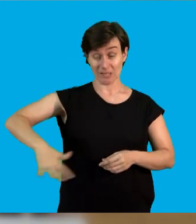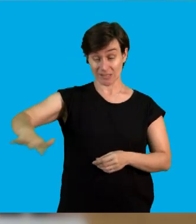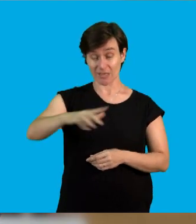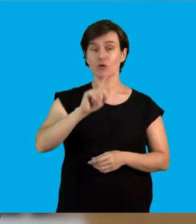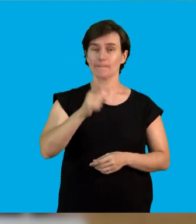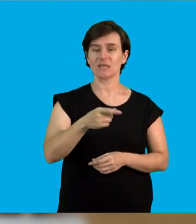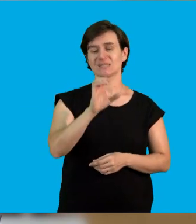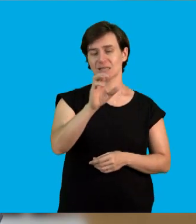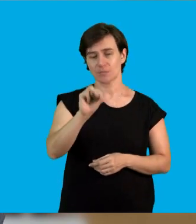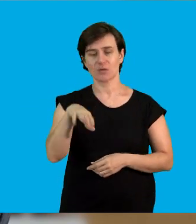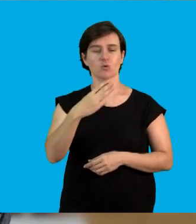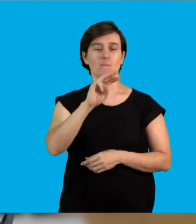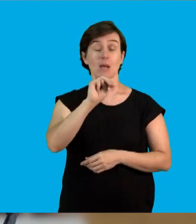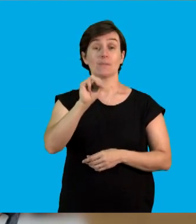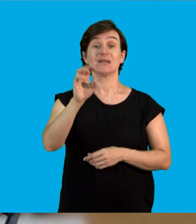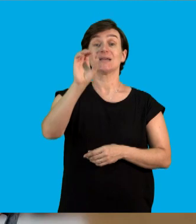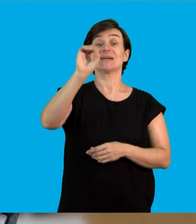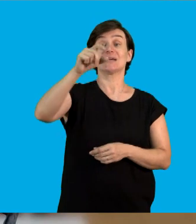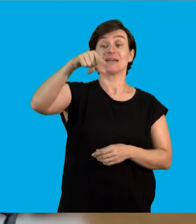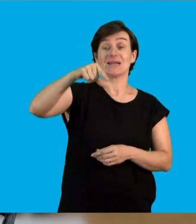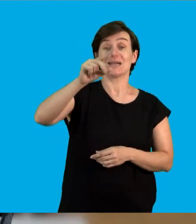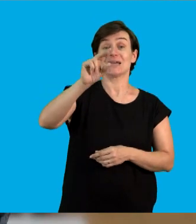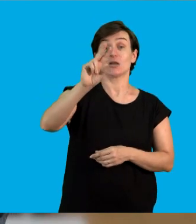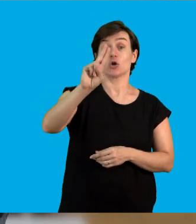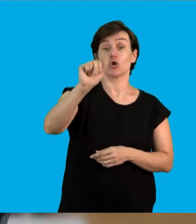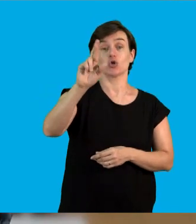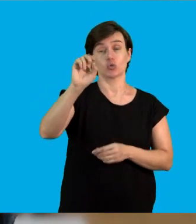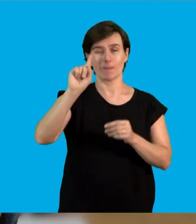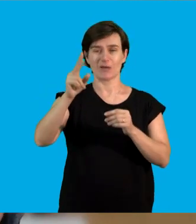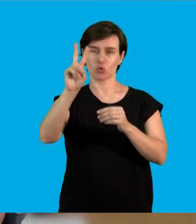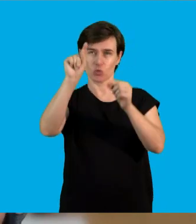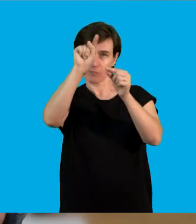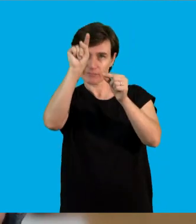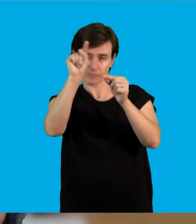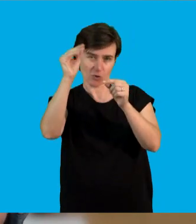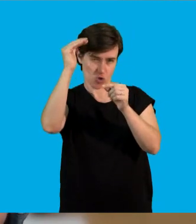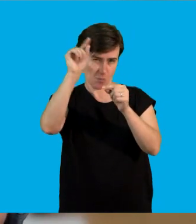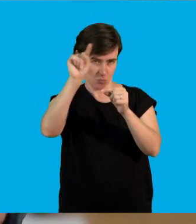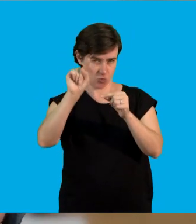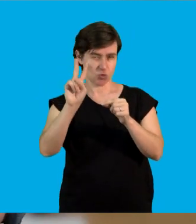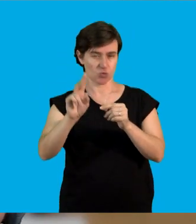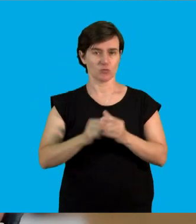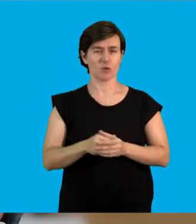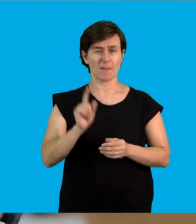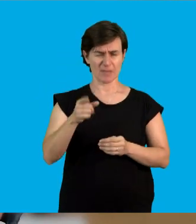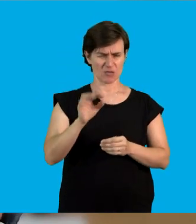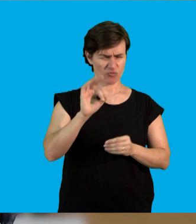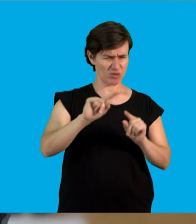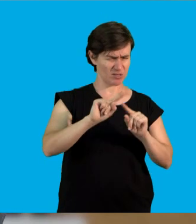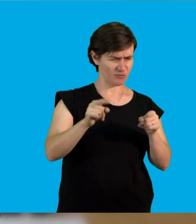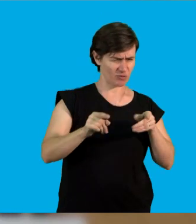centimeters or meters or millimeters squared. It is always squared. Don't think because there is now 3